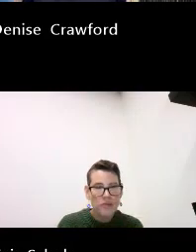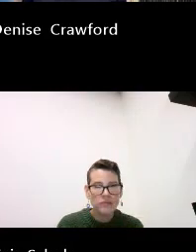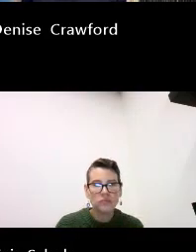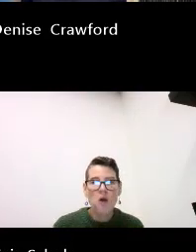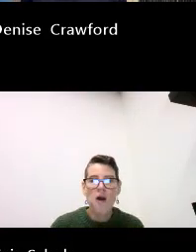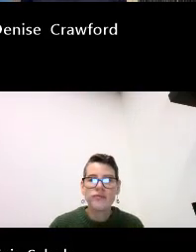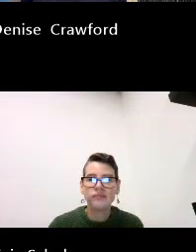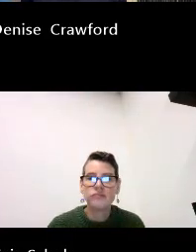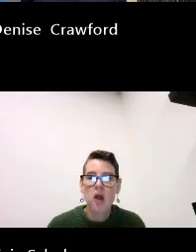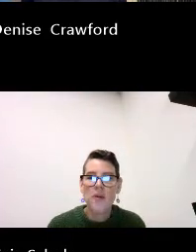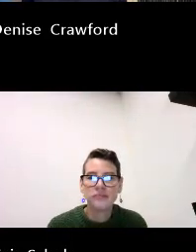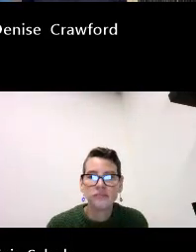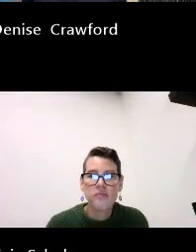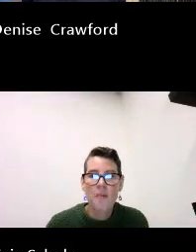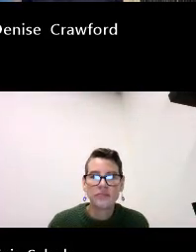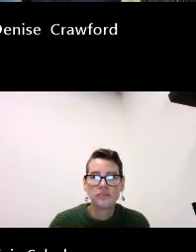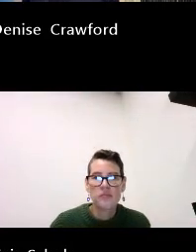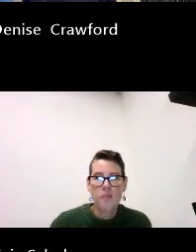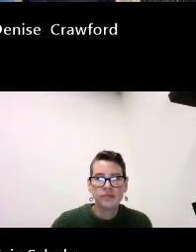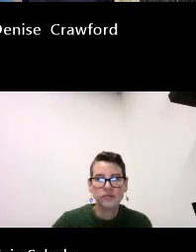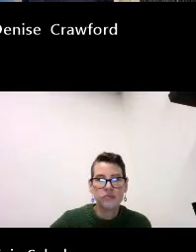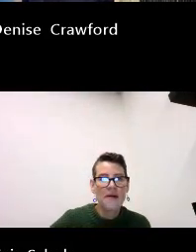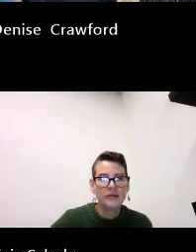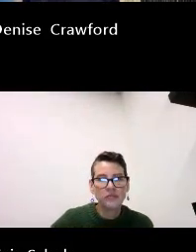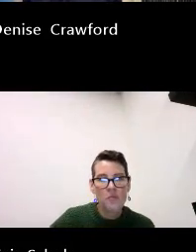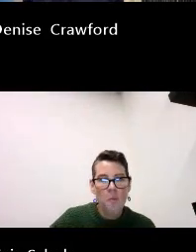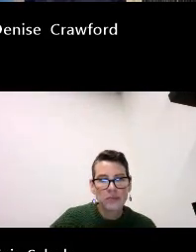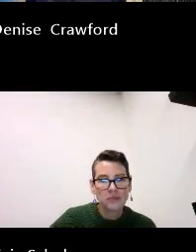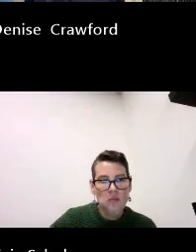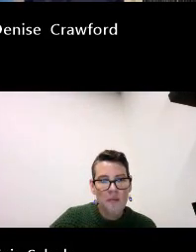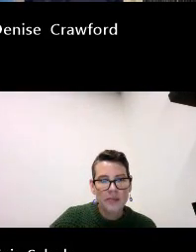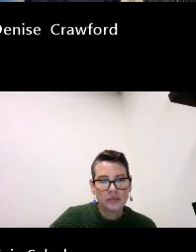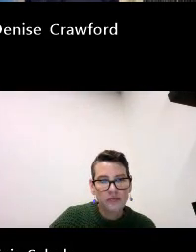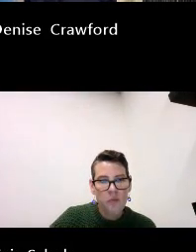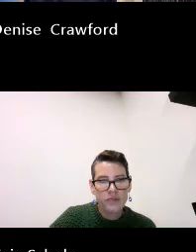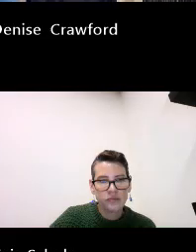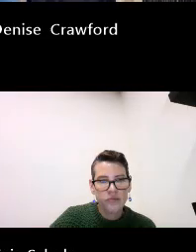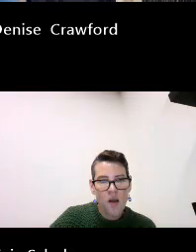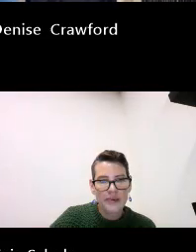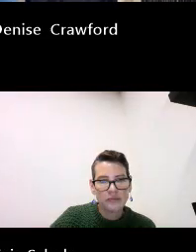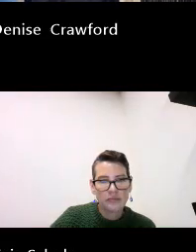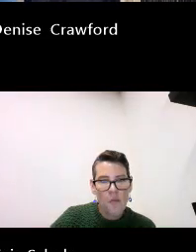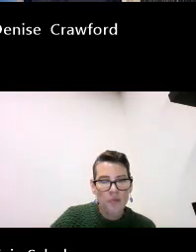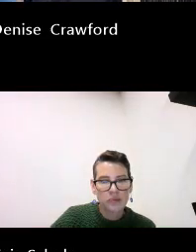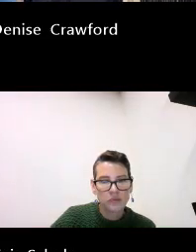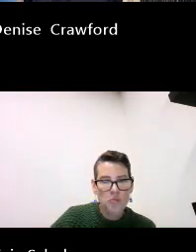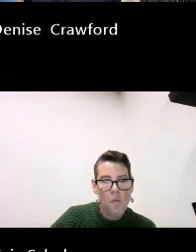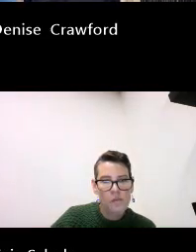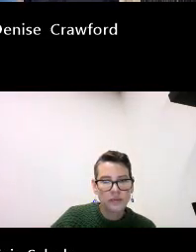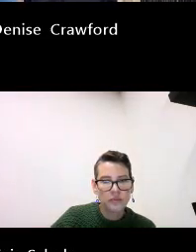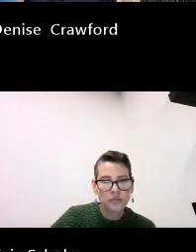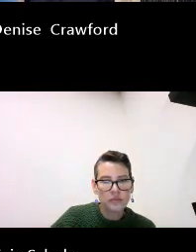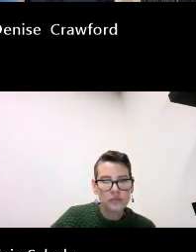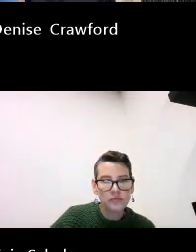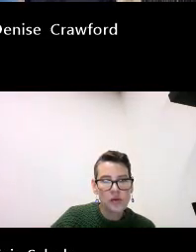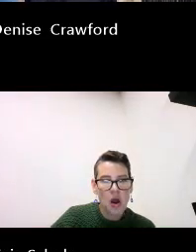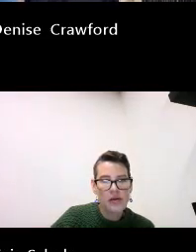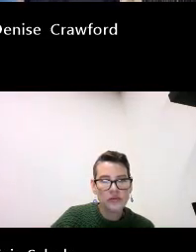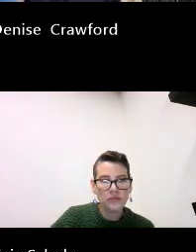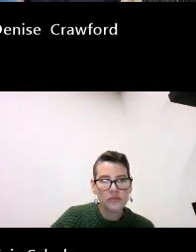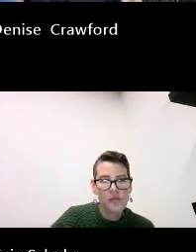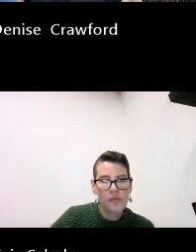clinician, I could never wrap my head around what information needed to go in the subjective section versus the objective section of a SOAP